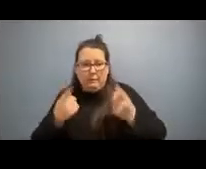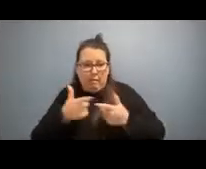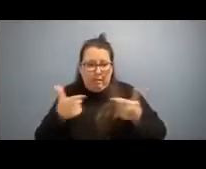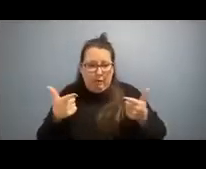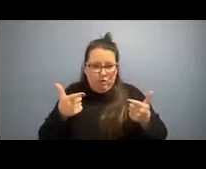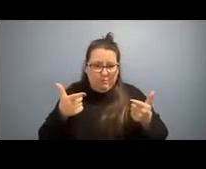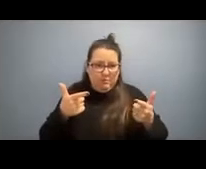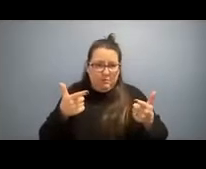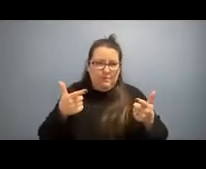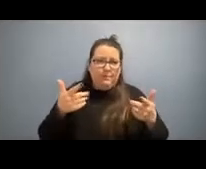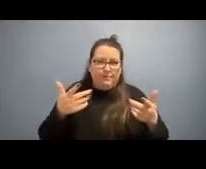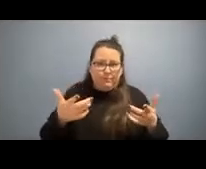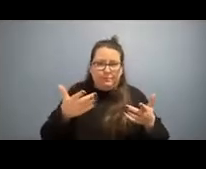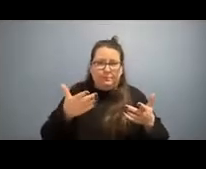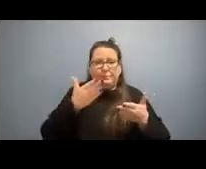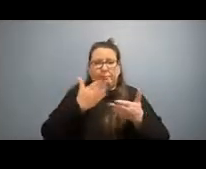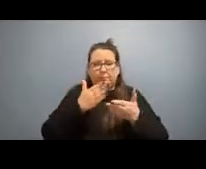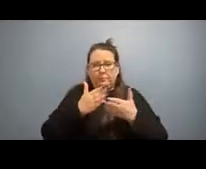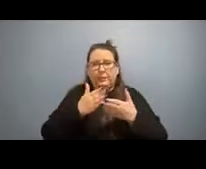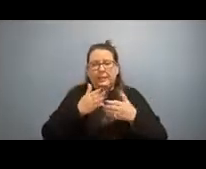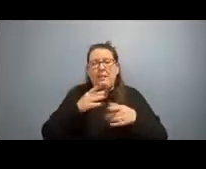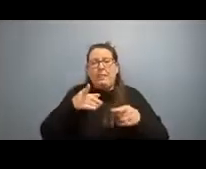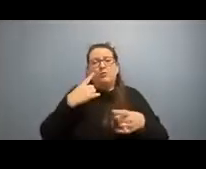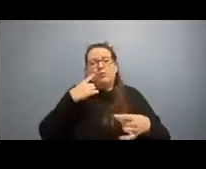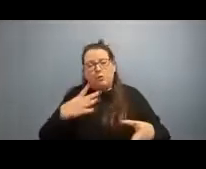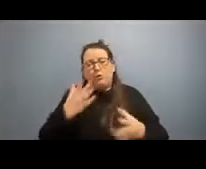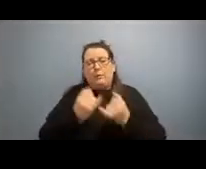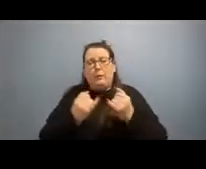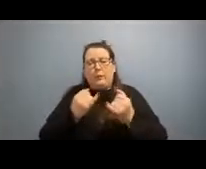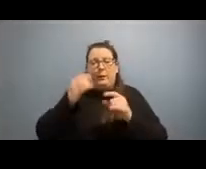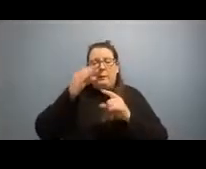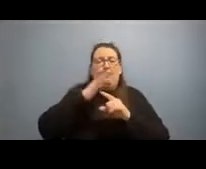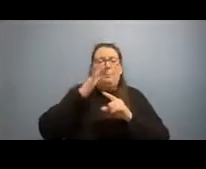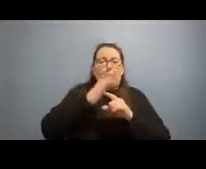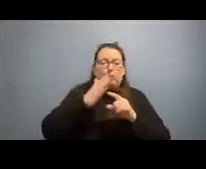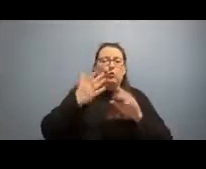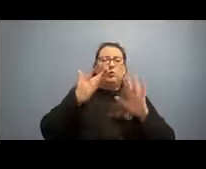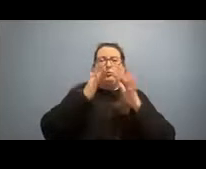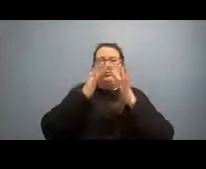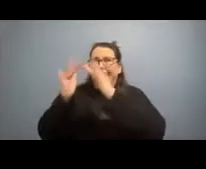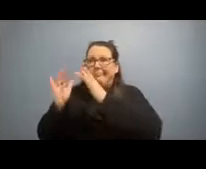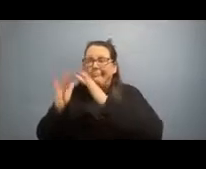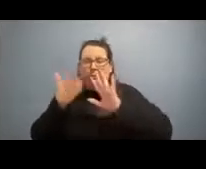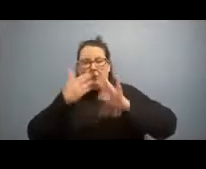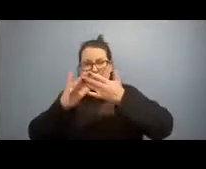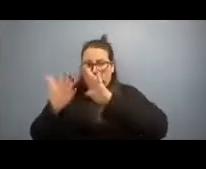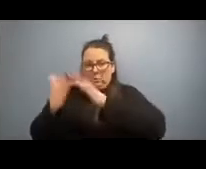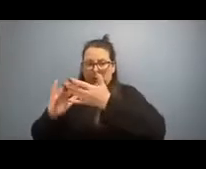our community is so important as well at this time. If we can go to the next slide,